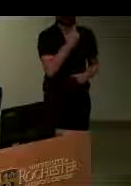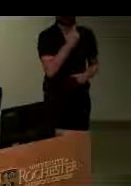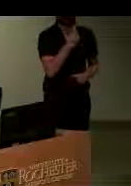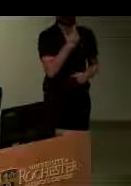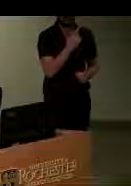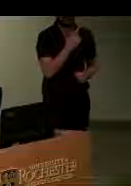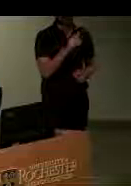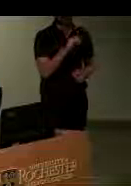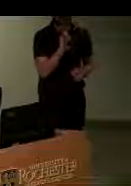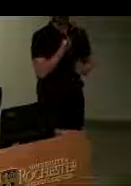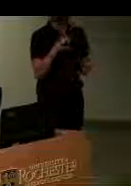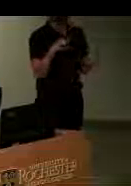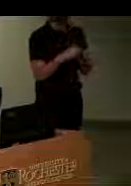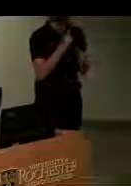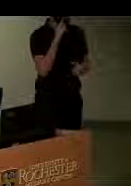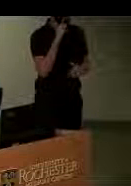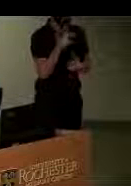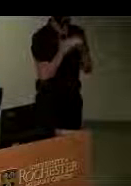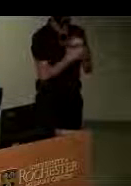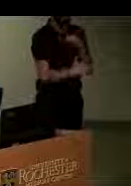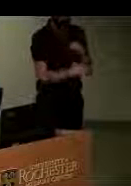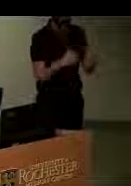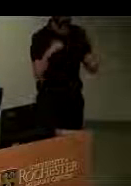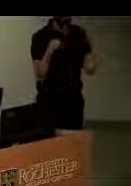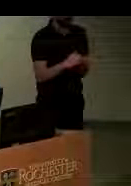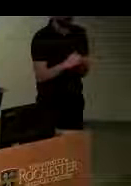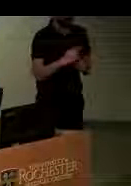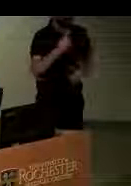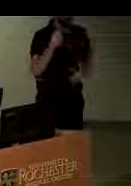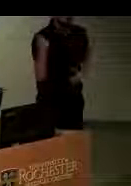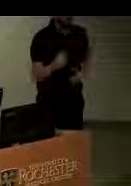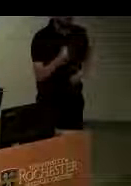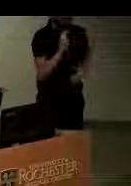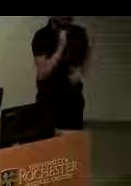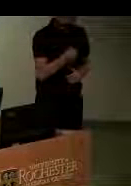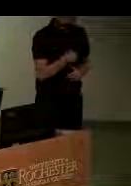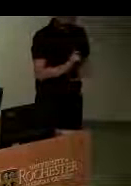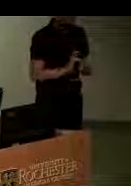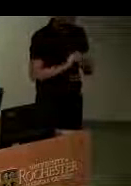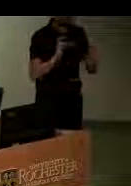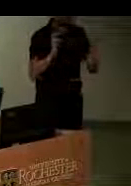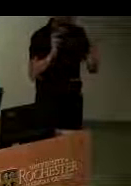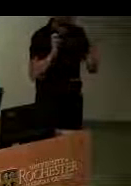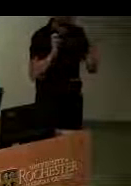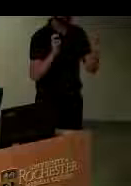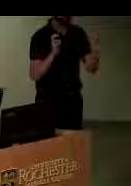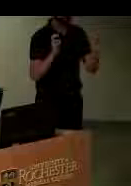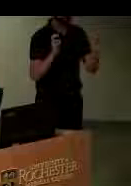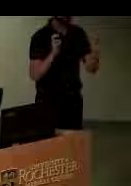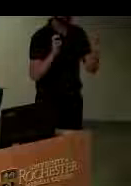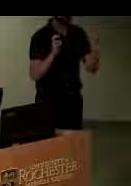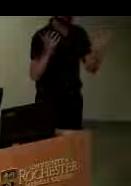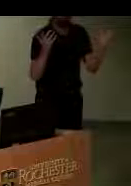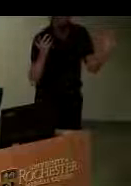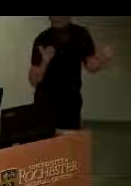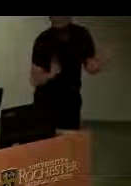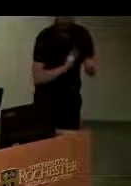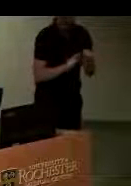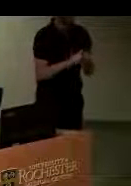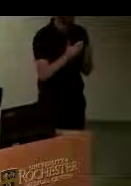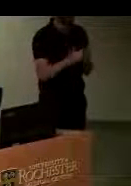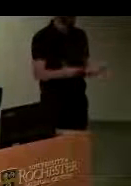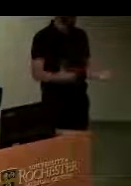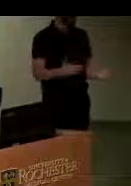conference room. I think it was on the 3rd floor. And it was always a non-medicine topic. It was all kinds of things,